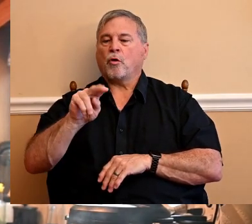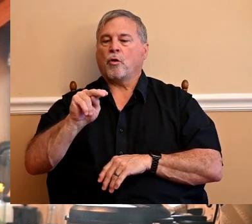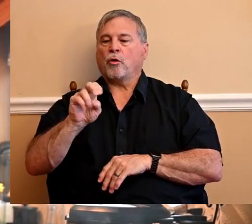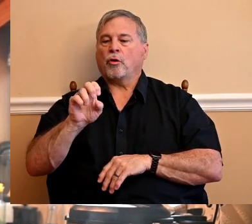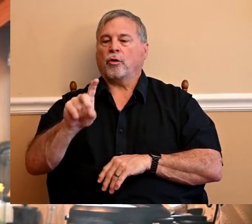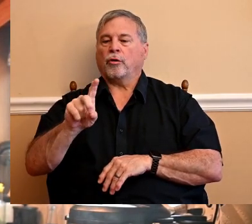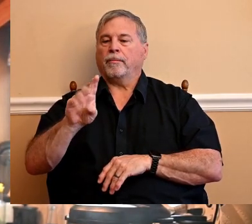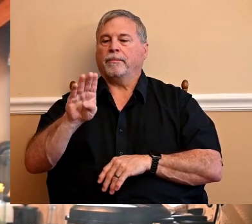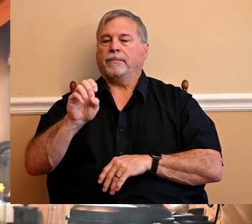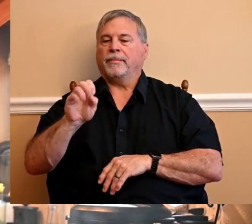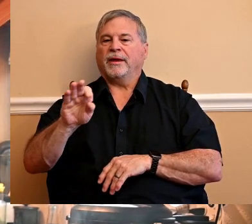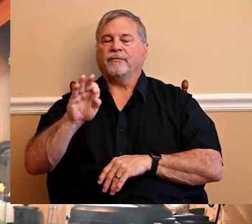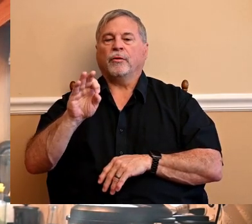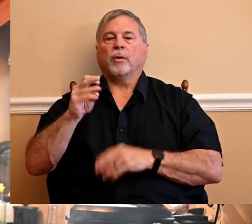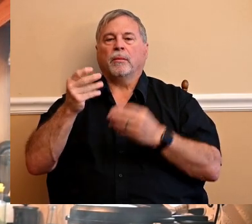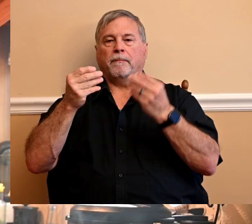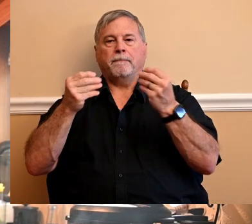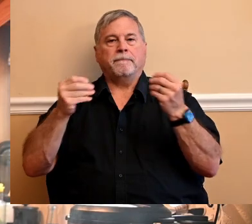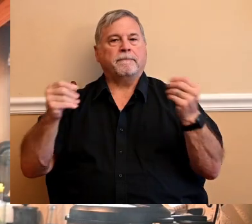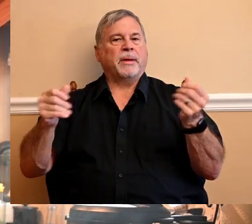mouth.